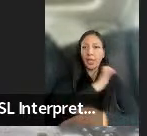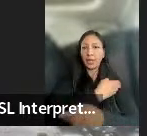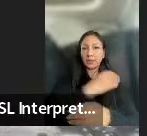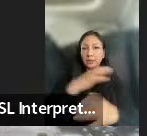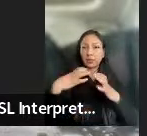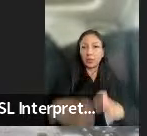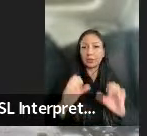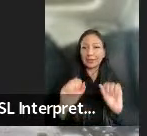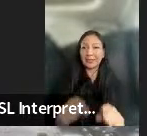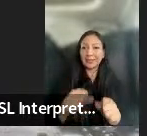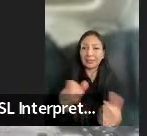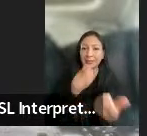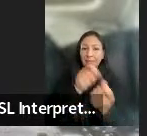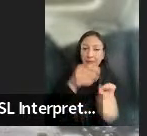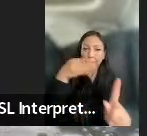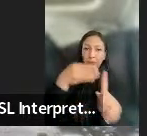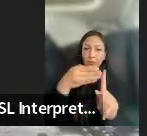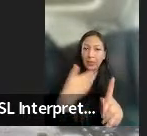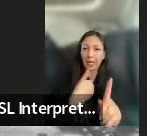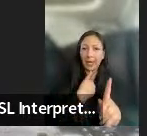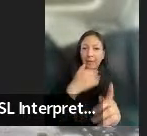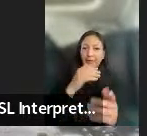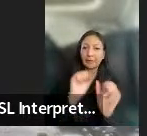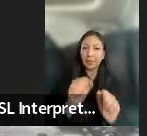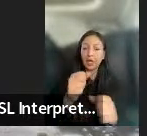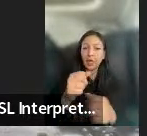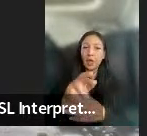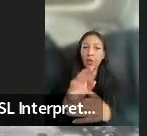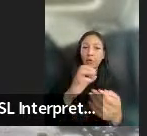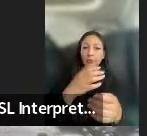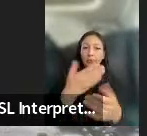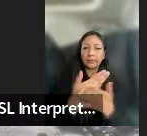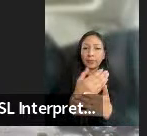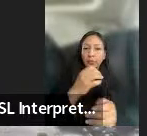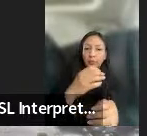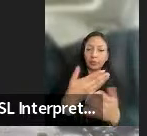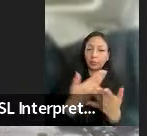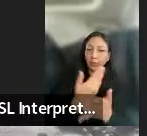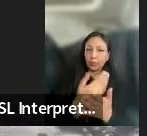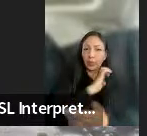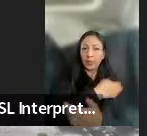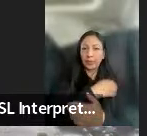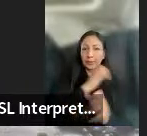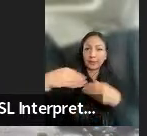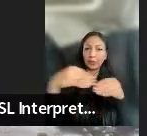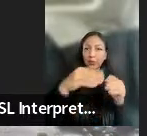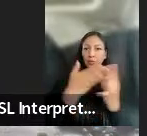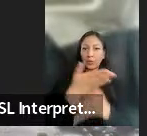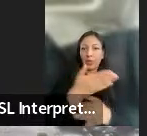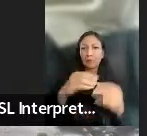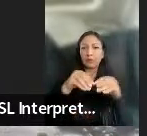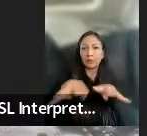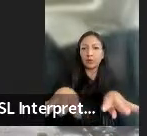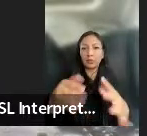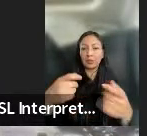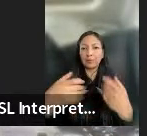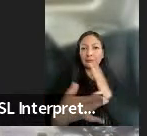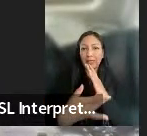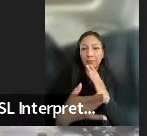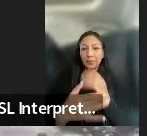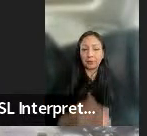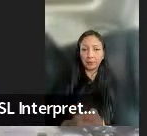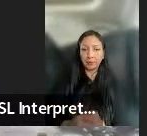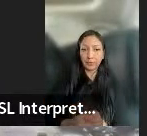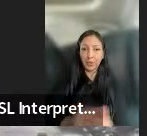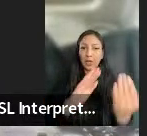can specify to have renewable energy generated and sold to them through the distribution network.